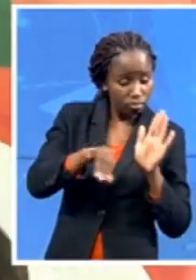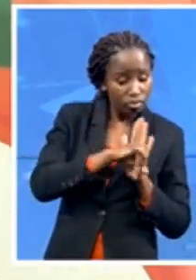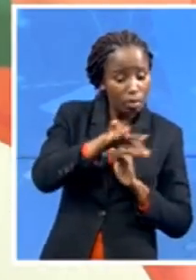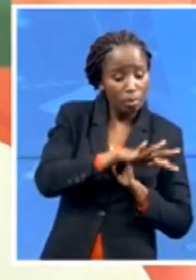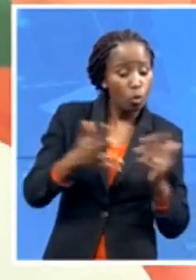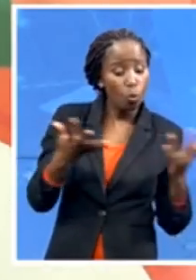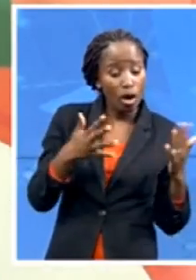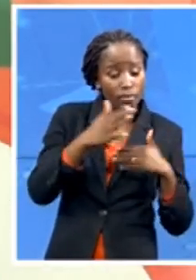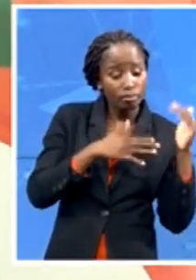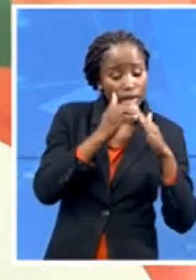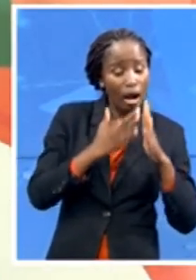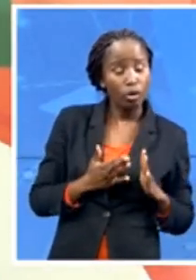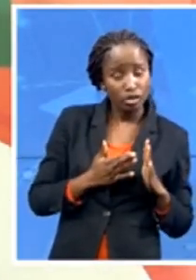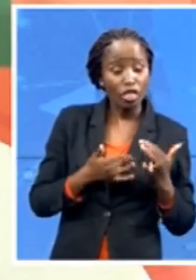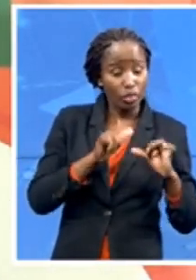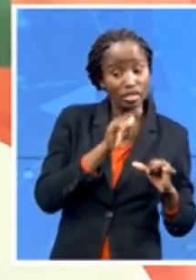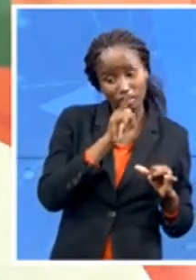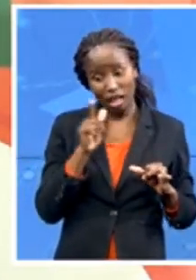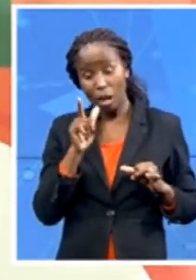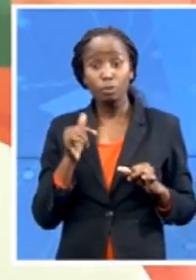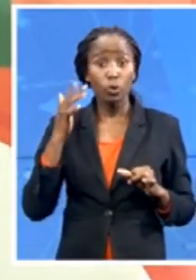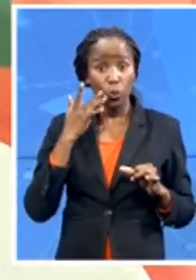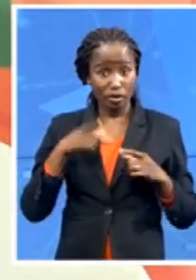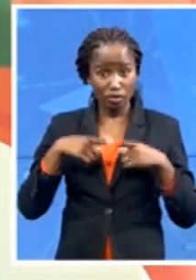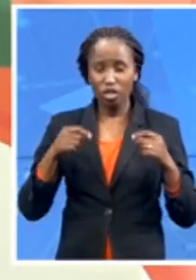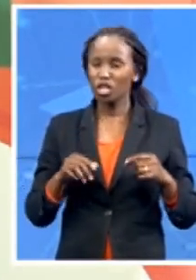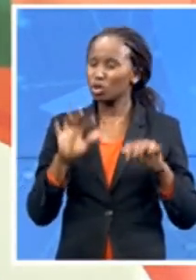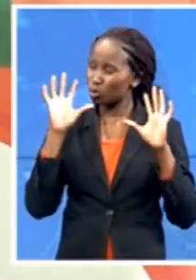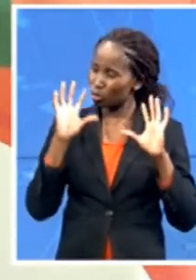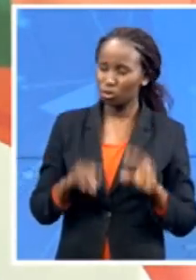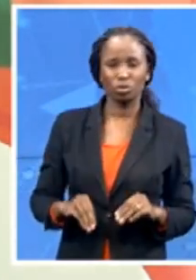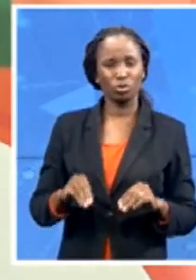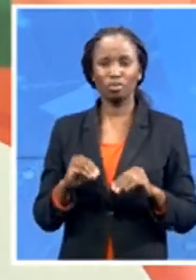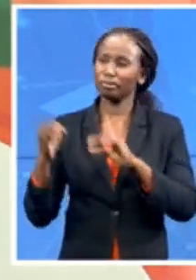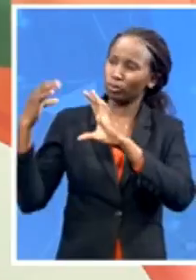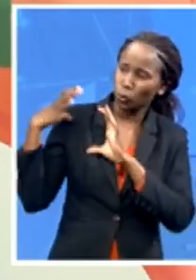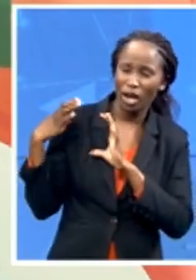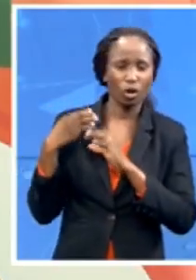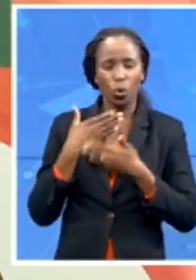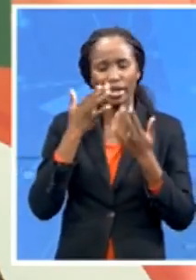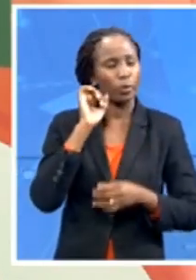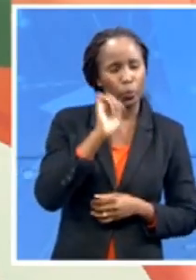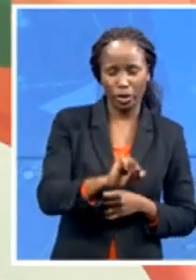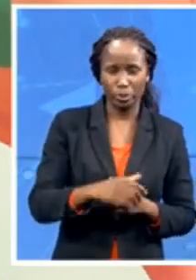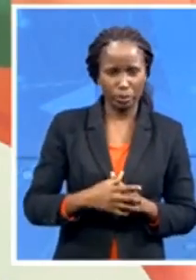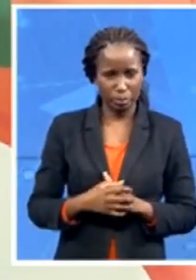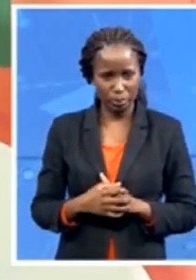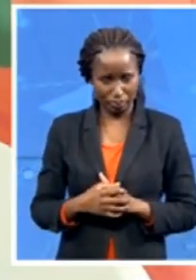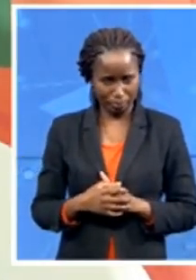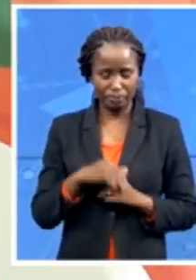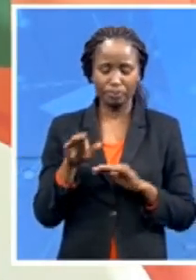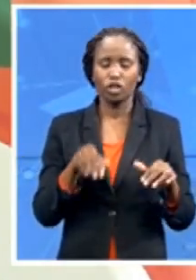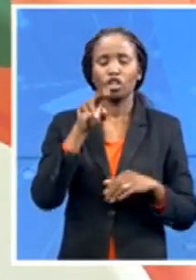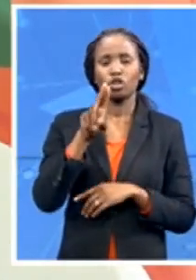Sona zithwalisa ityala umthelo umthwalo ngengoweni. The UDM municipalities will initiate housing